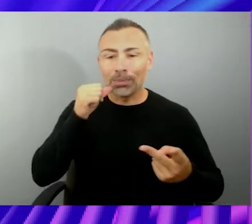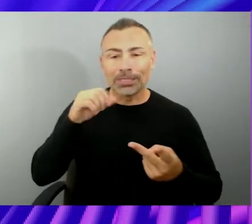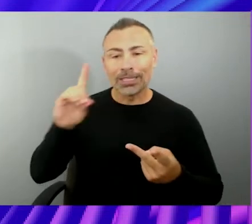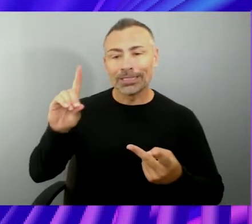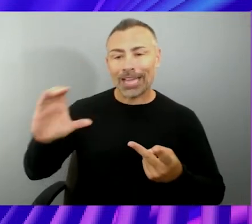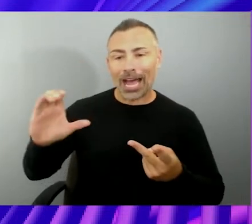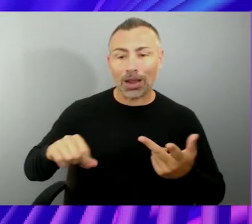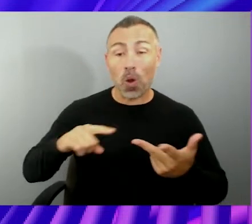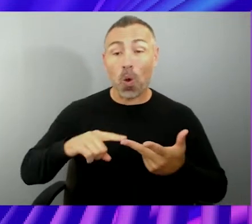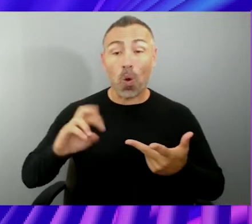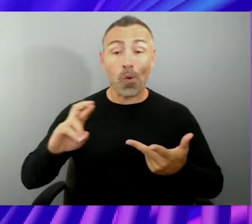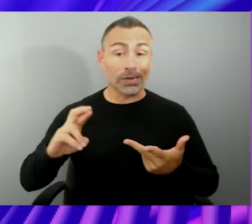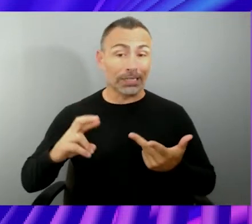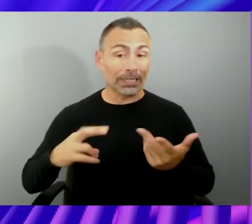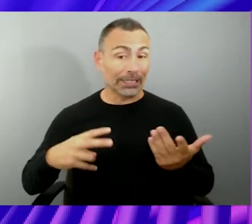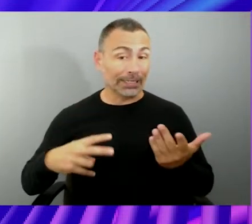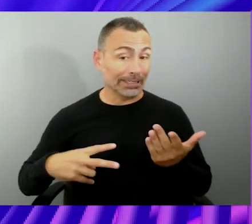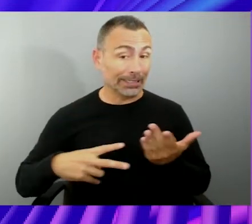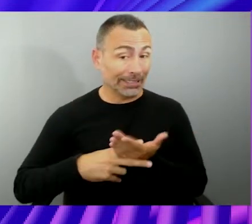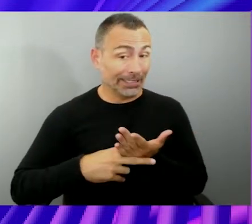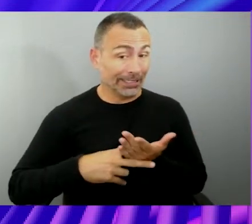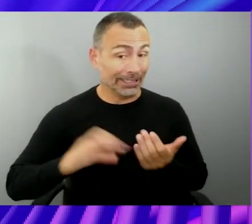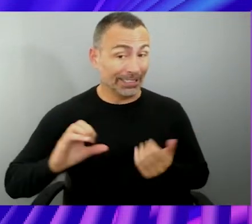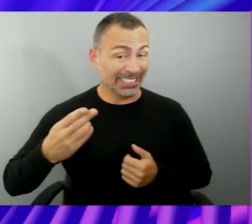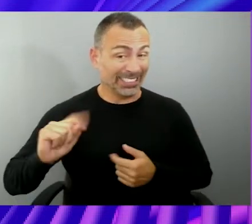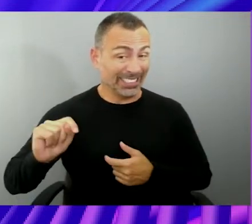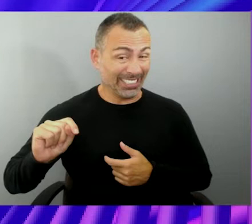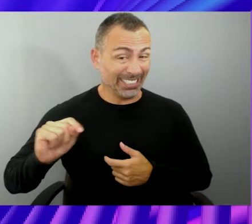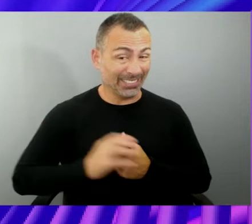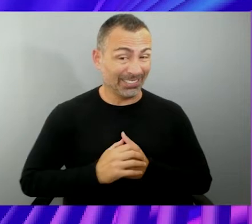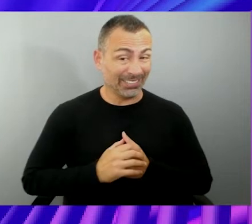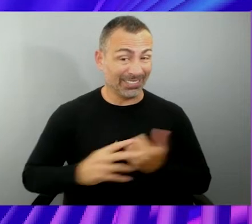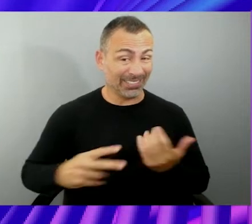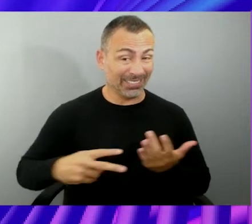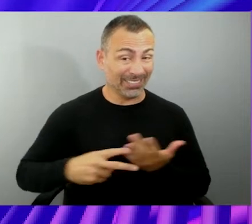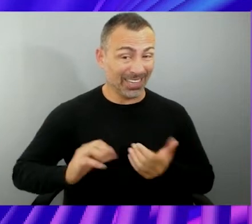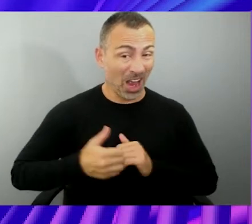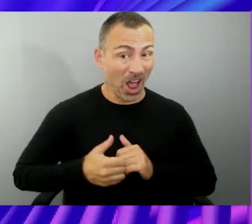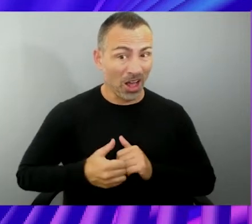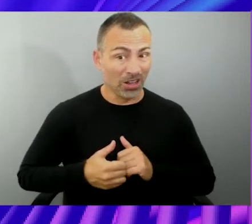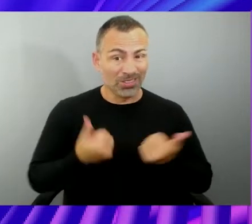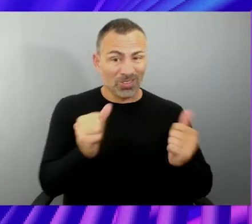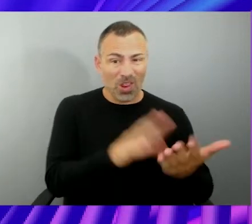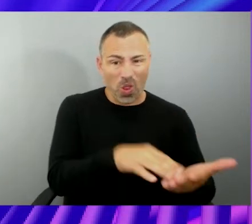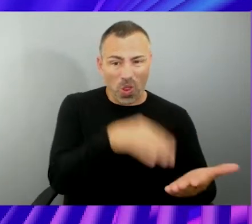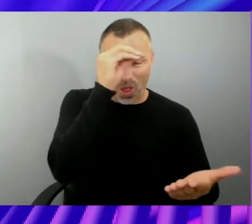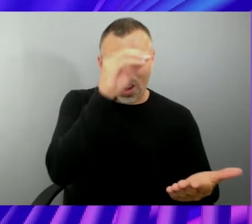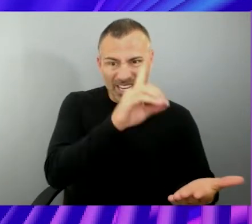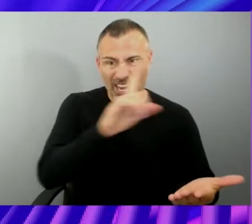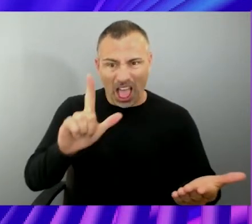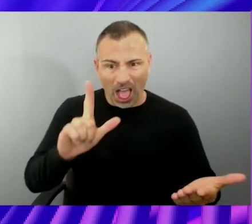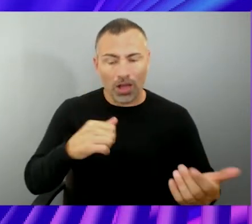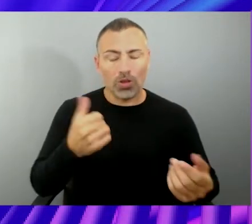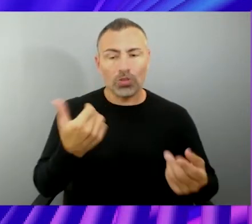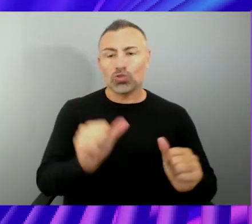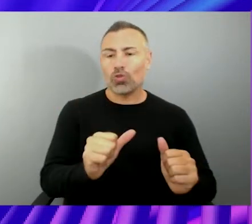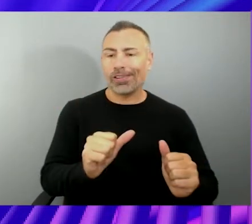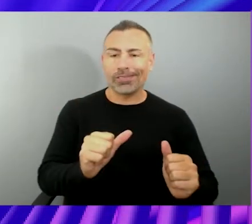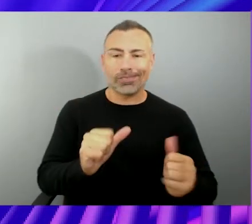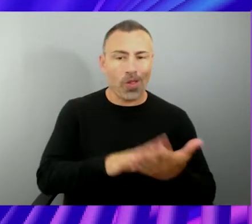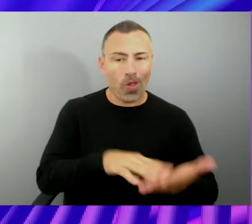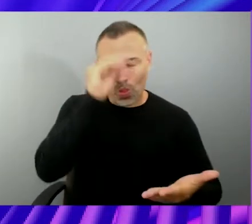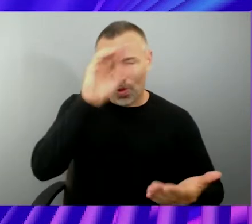little bit is instead of trying to learn DDLs, instead of trying to become an expert at Athena, let's do the easy